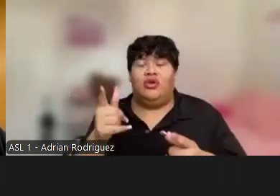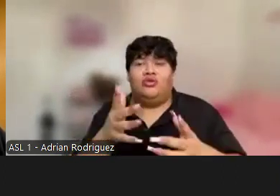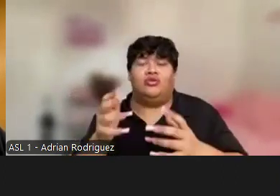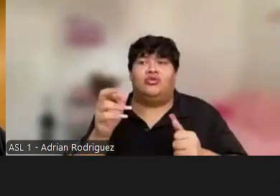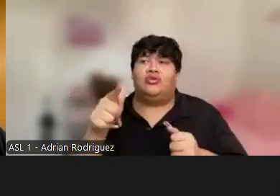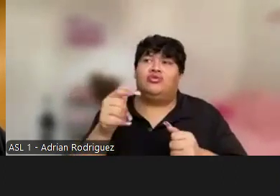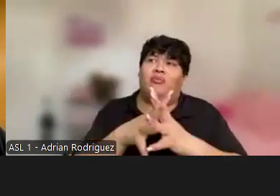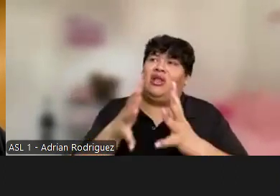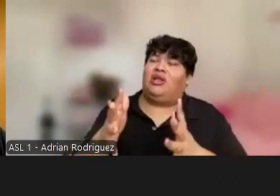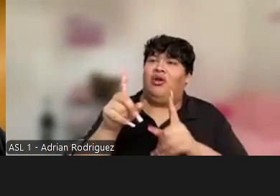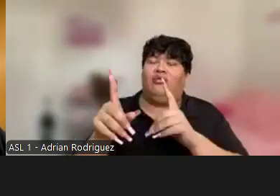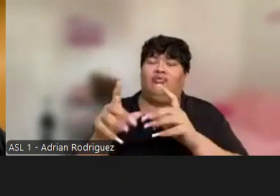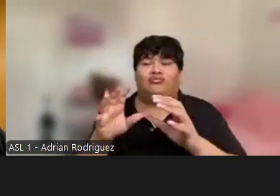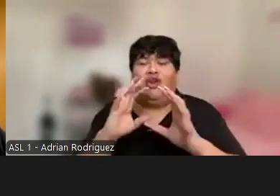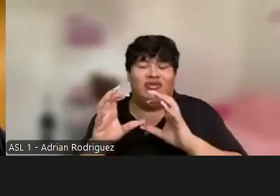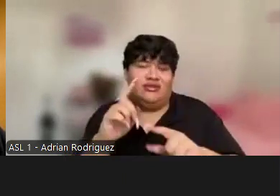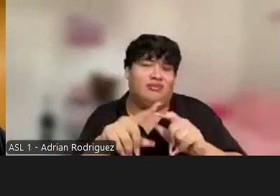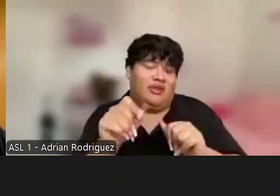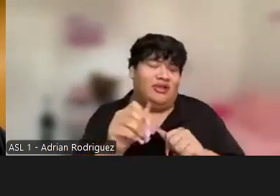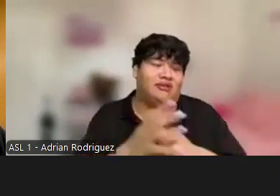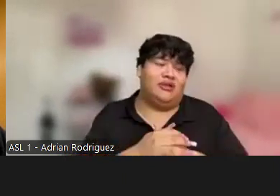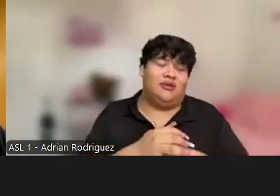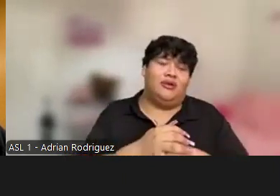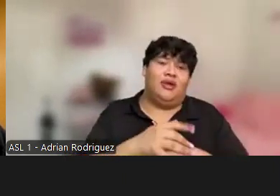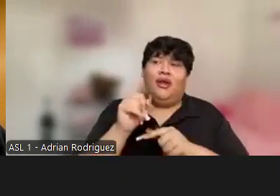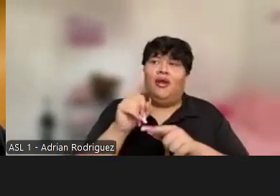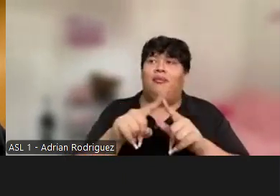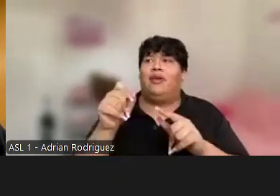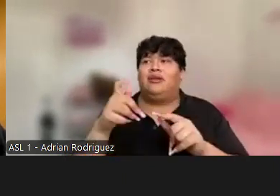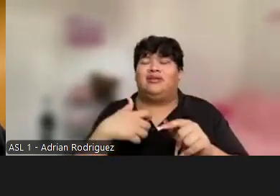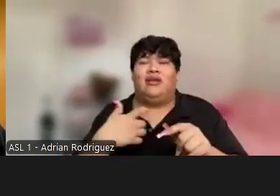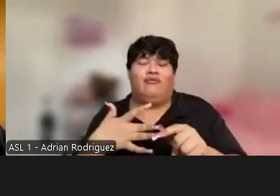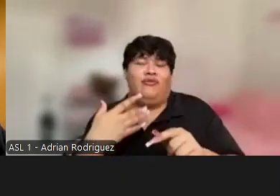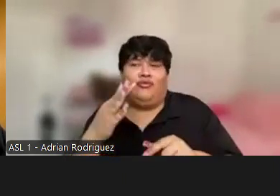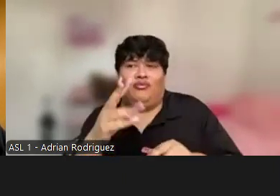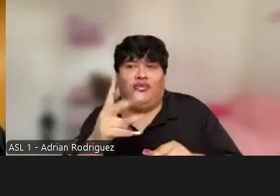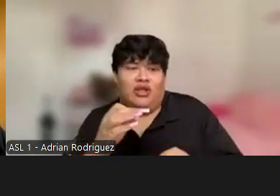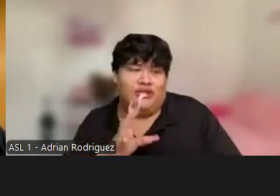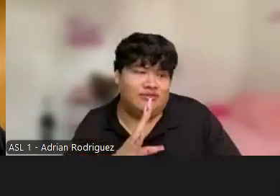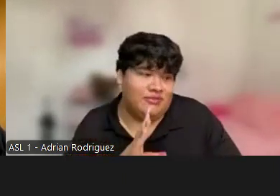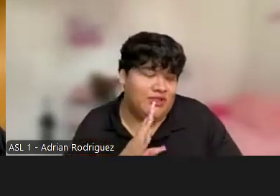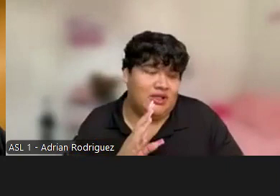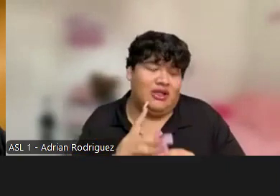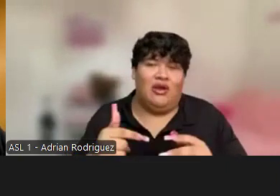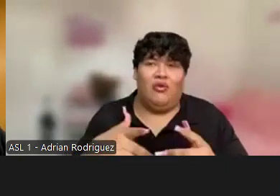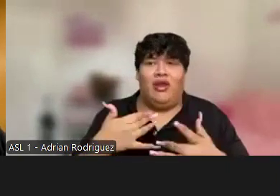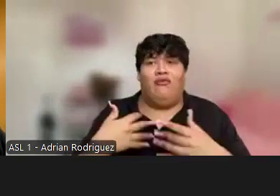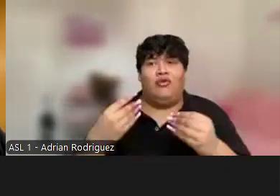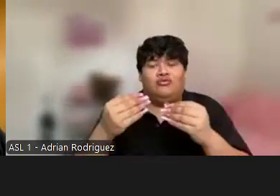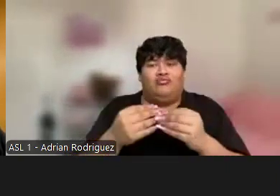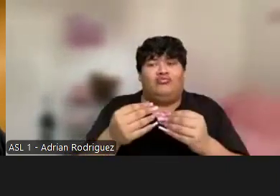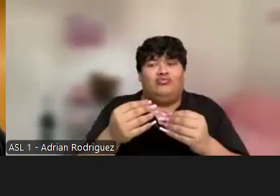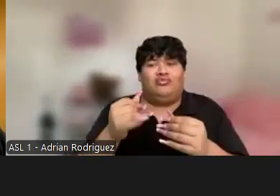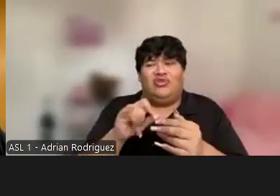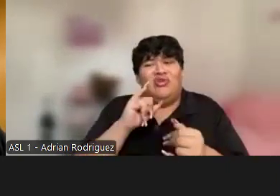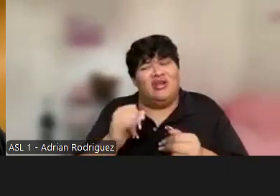many conversations and yeah, but I think broadly speaking, what has been gratifying is there